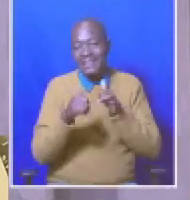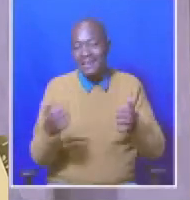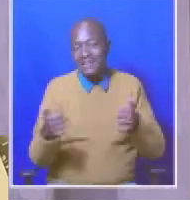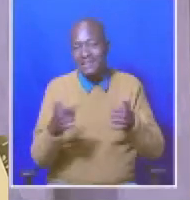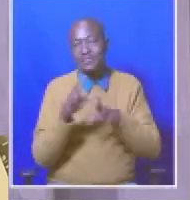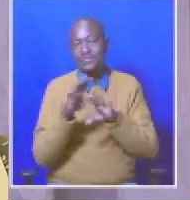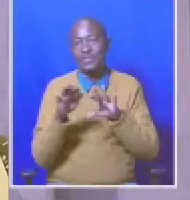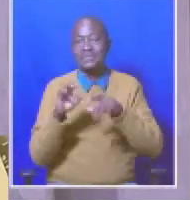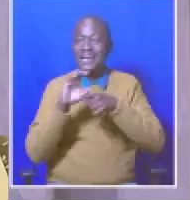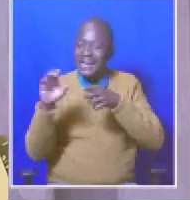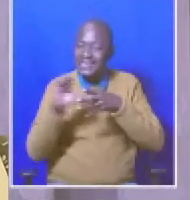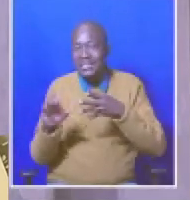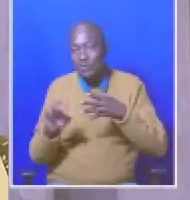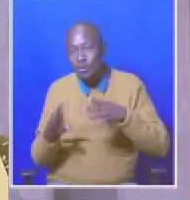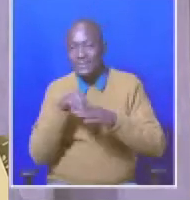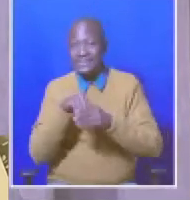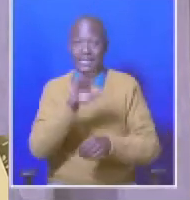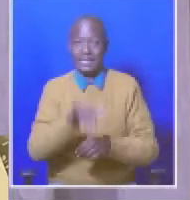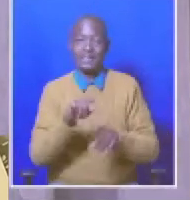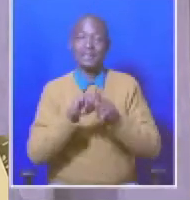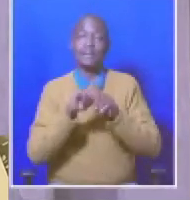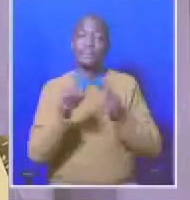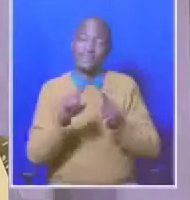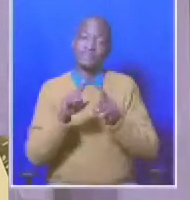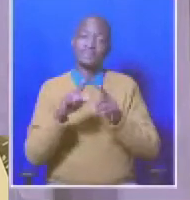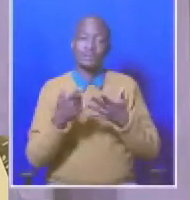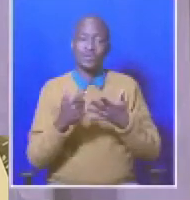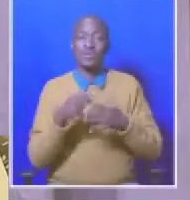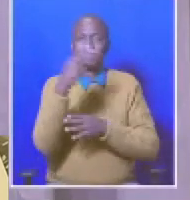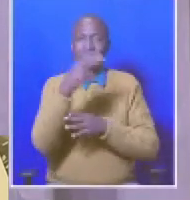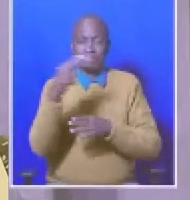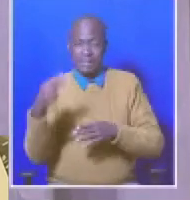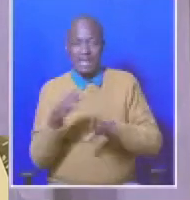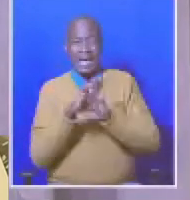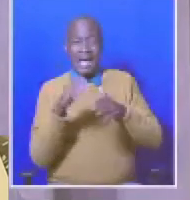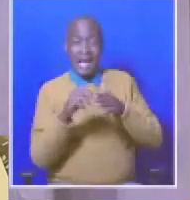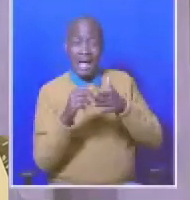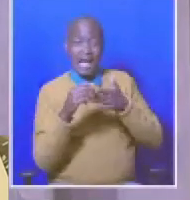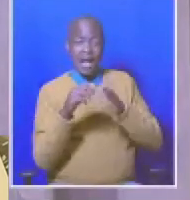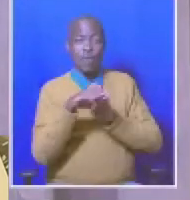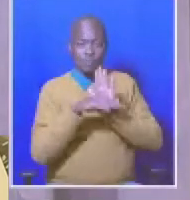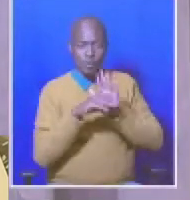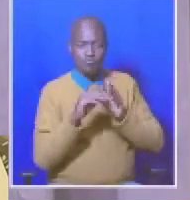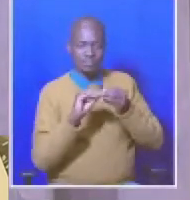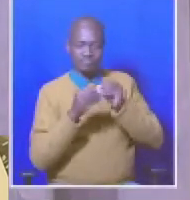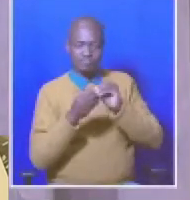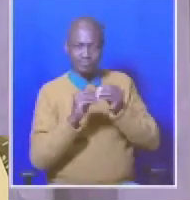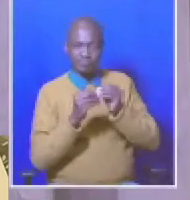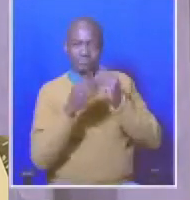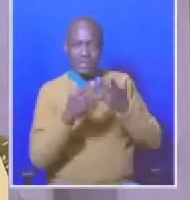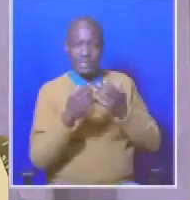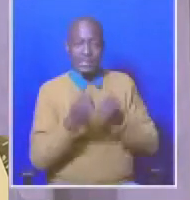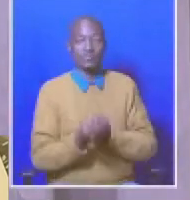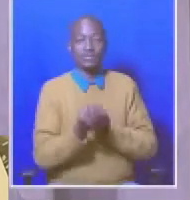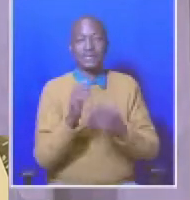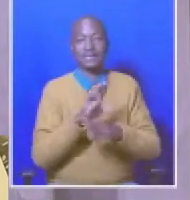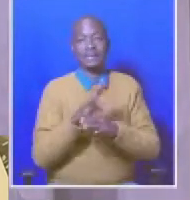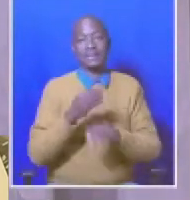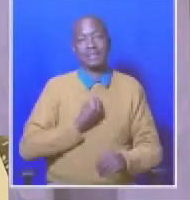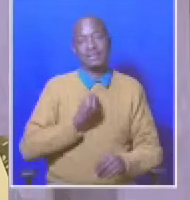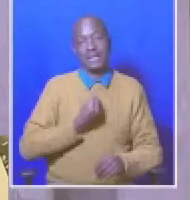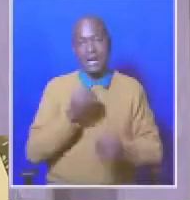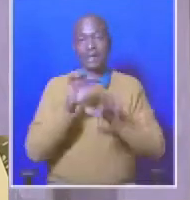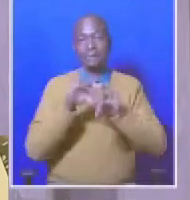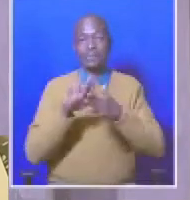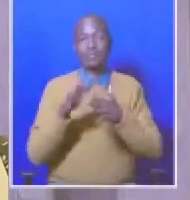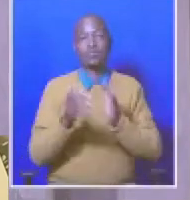categories. So we are designing our programs in such a way that we give young people, most of them,